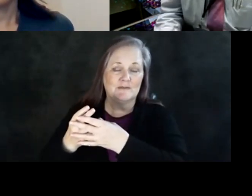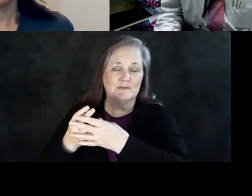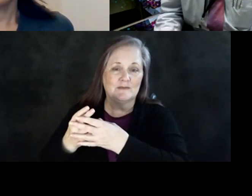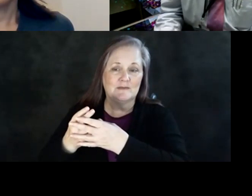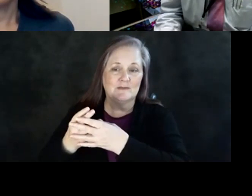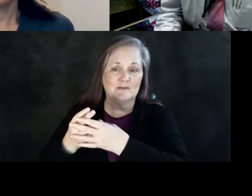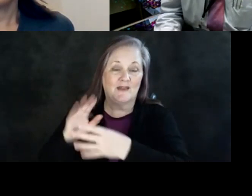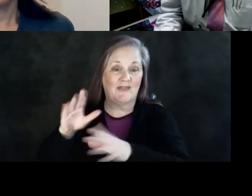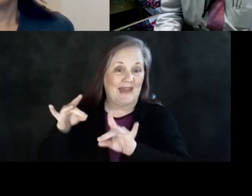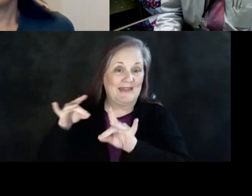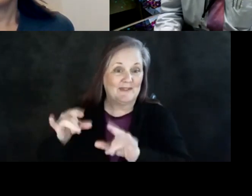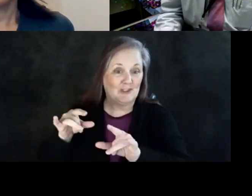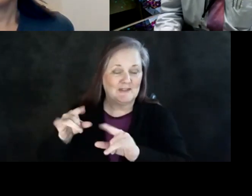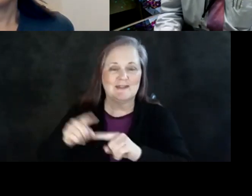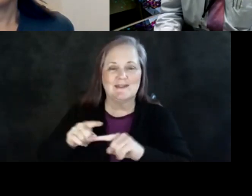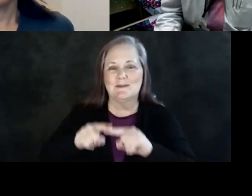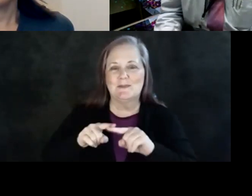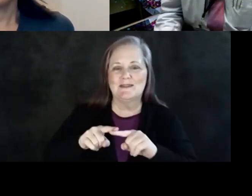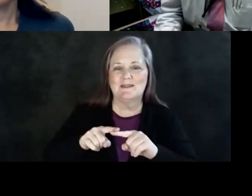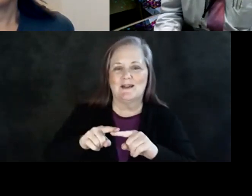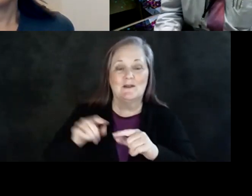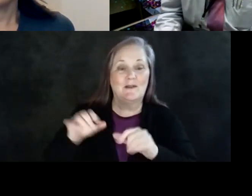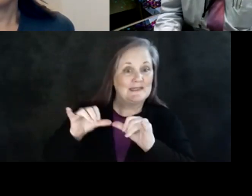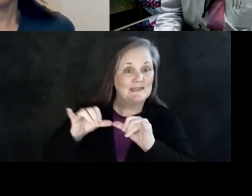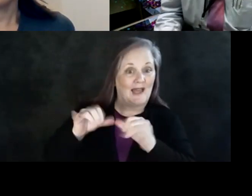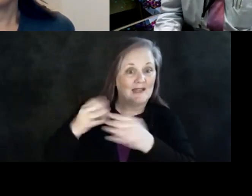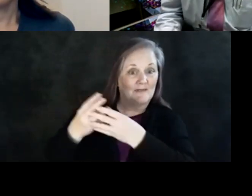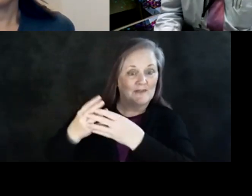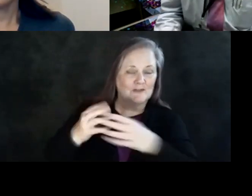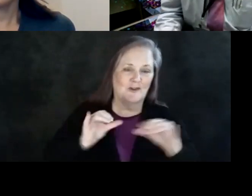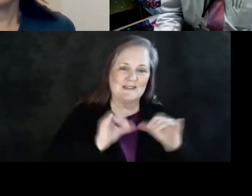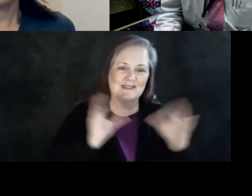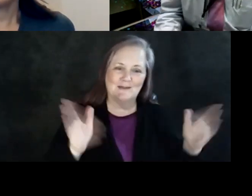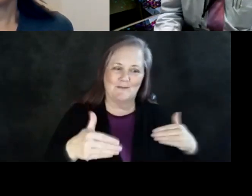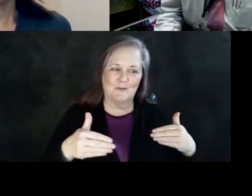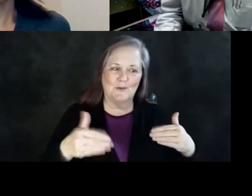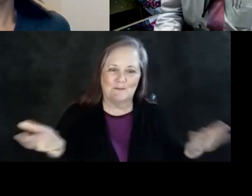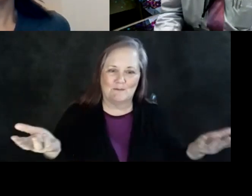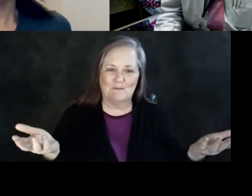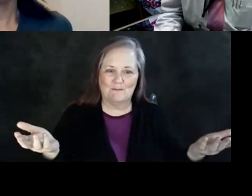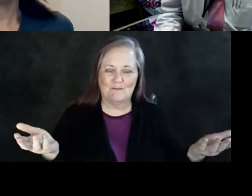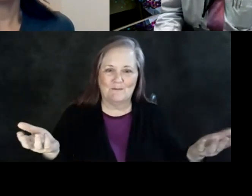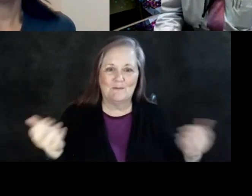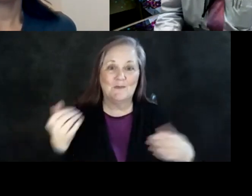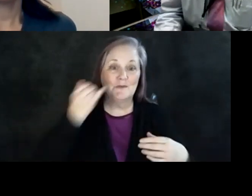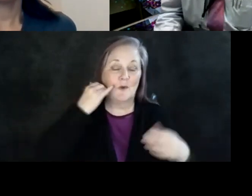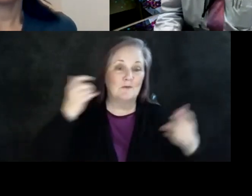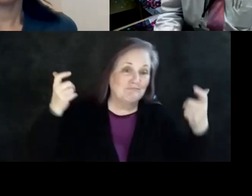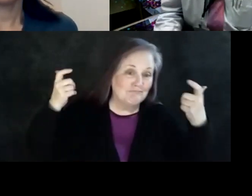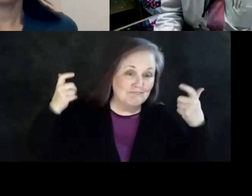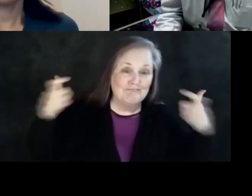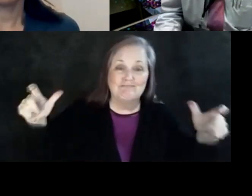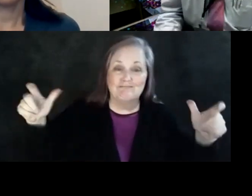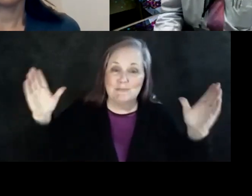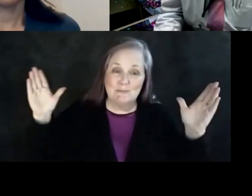efficiency is also based on the size of the HEPA filter as well as the size of the room. And if you are dealing with a room that's